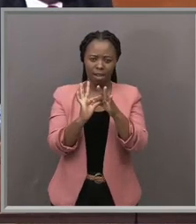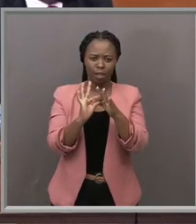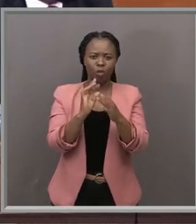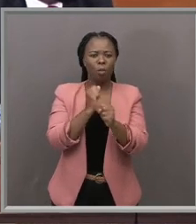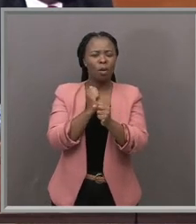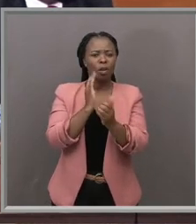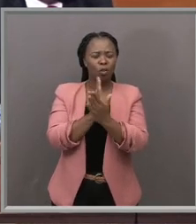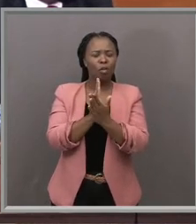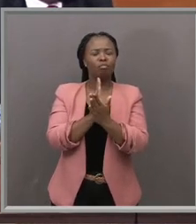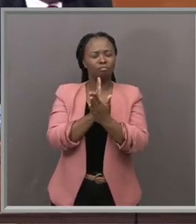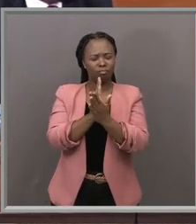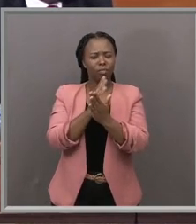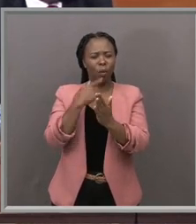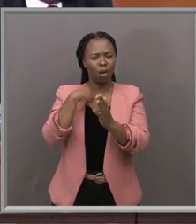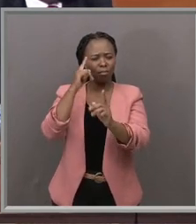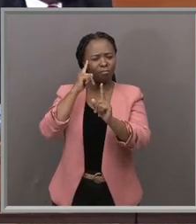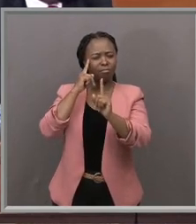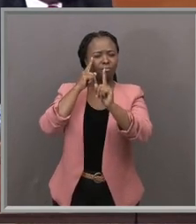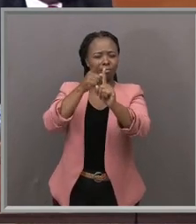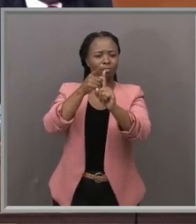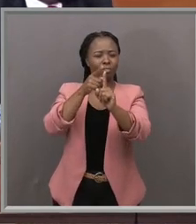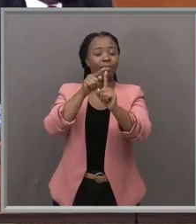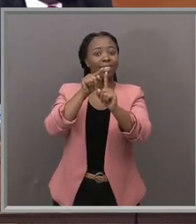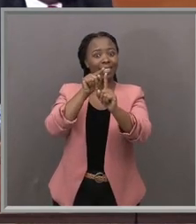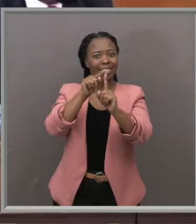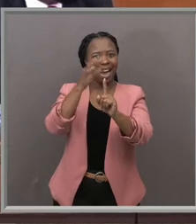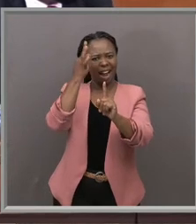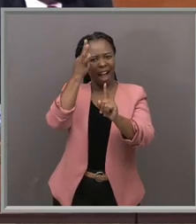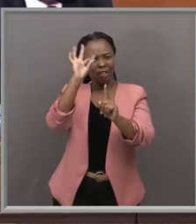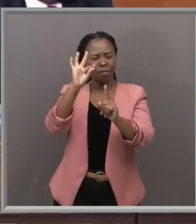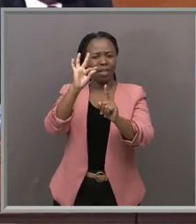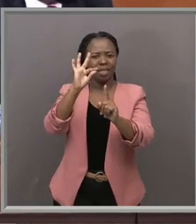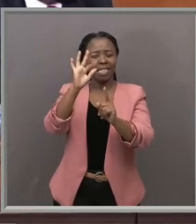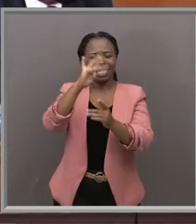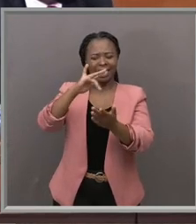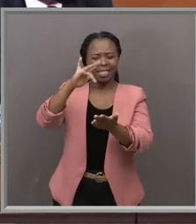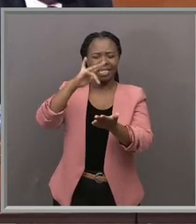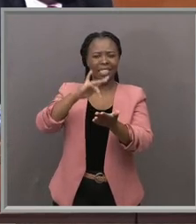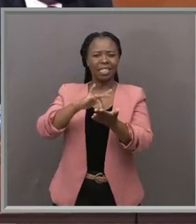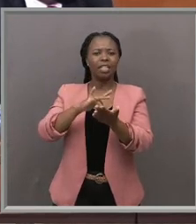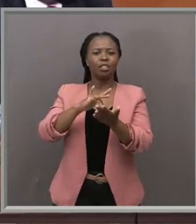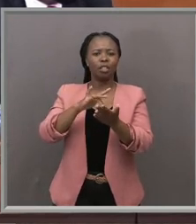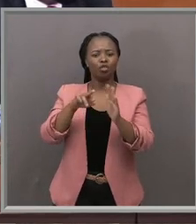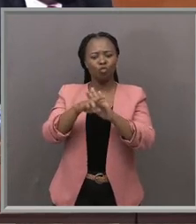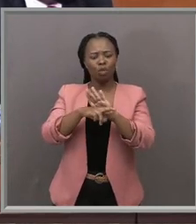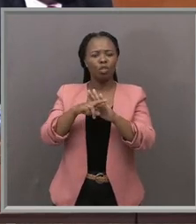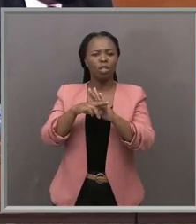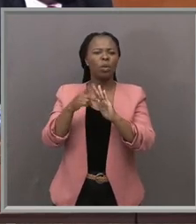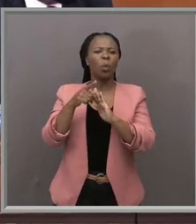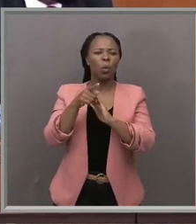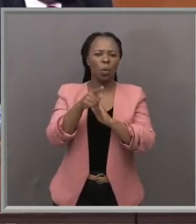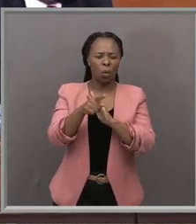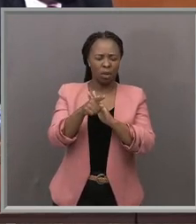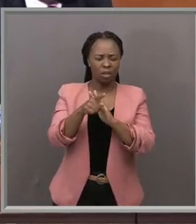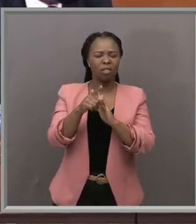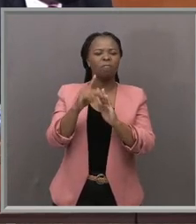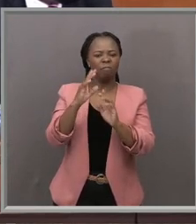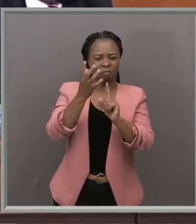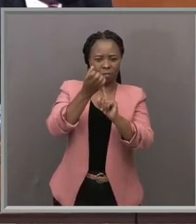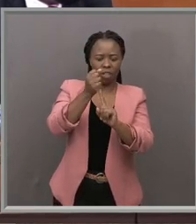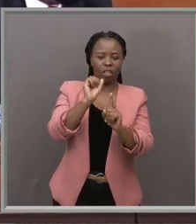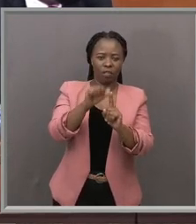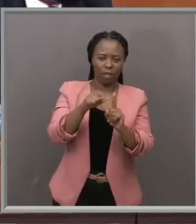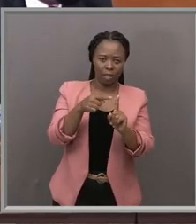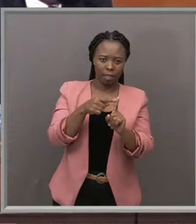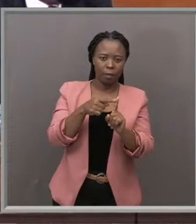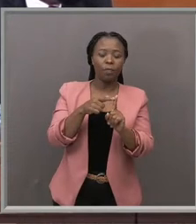ideal of the governance model of our city region. The work of the provincial Coronavirus